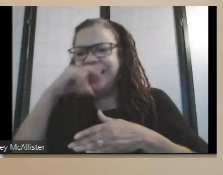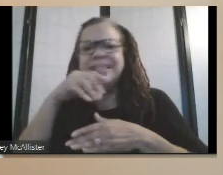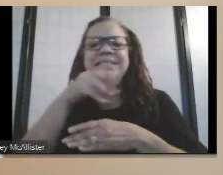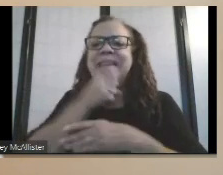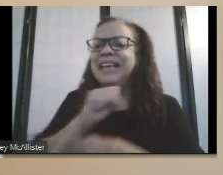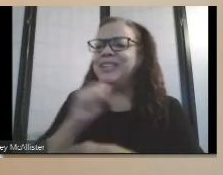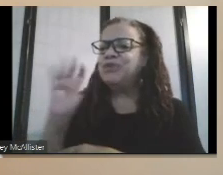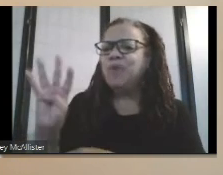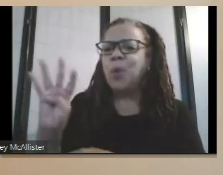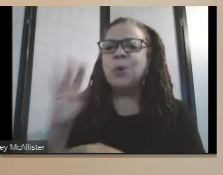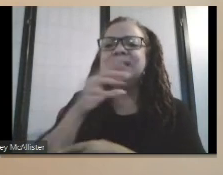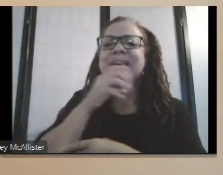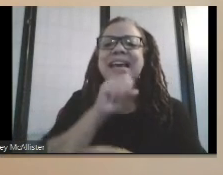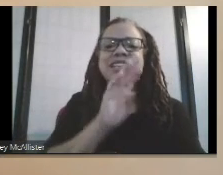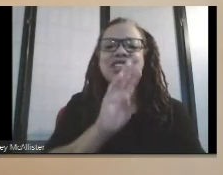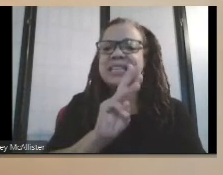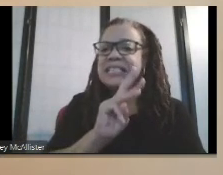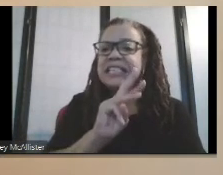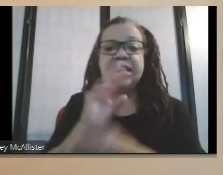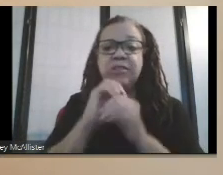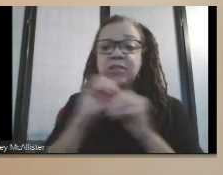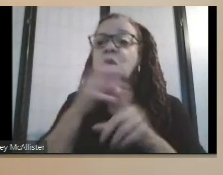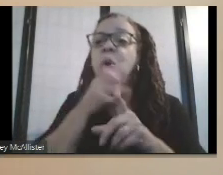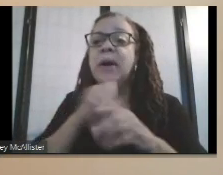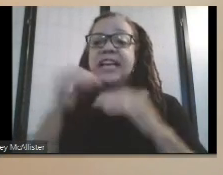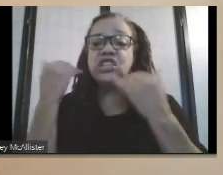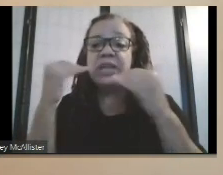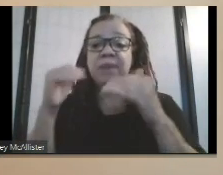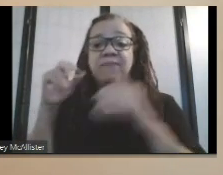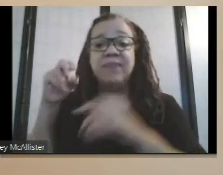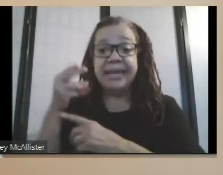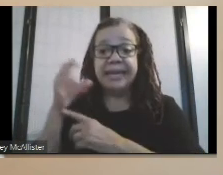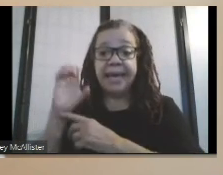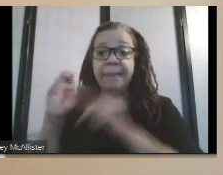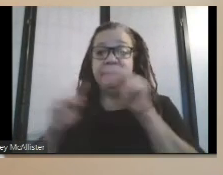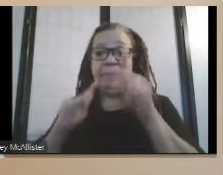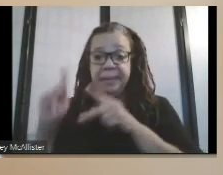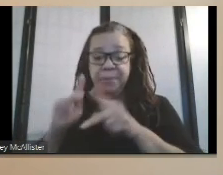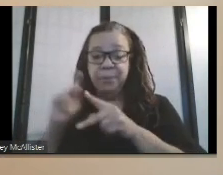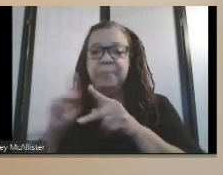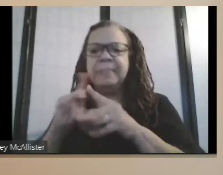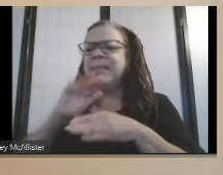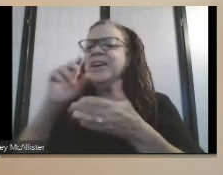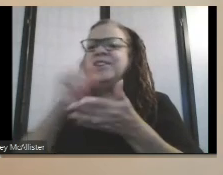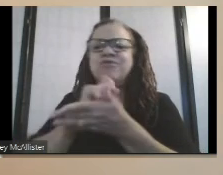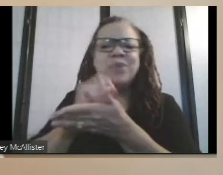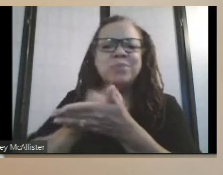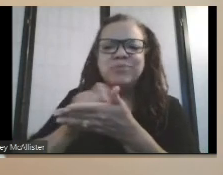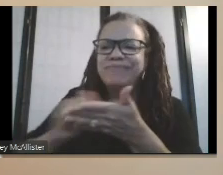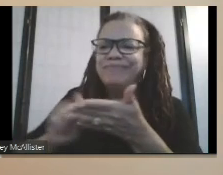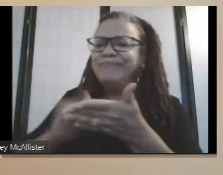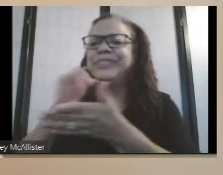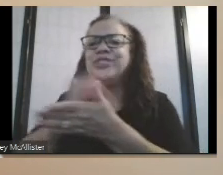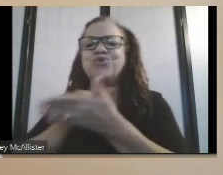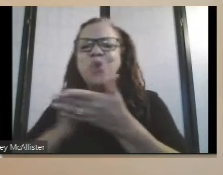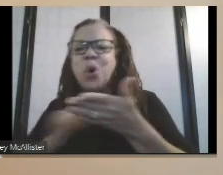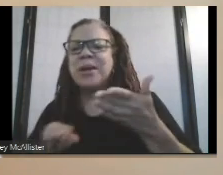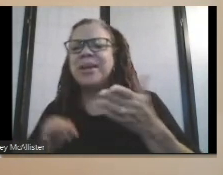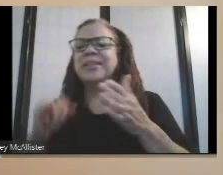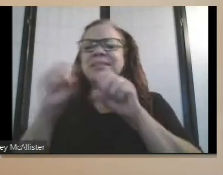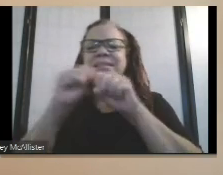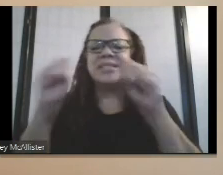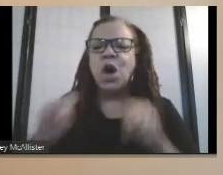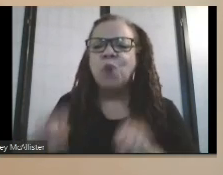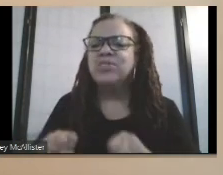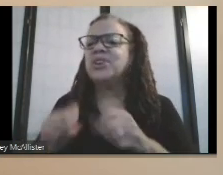4 to 16. There's no age limit for handicapped people. All types of art are accepted, from drawings to photography to